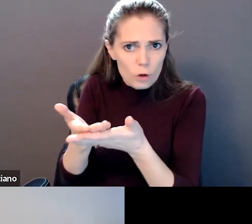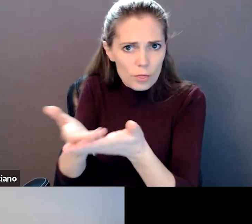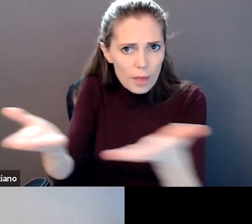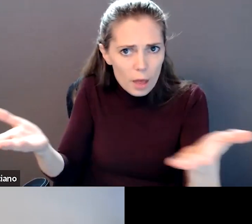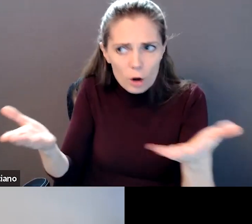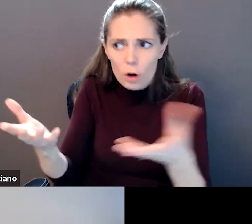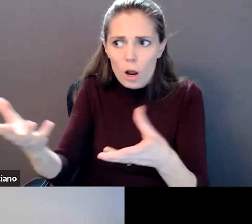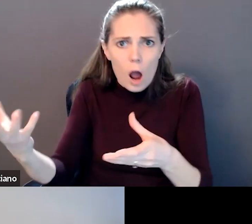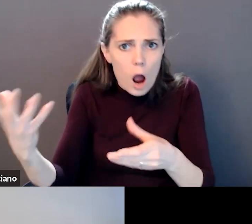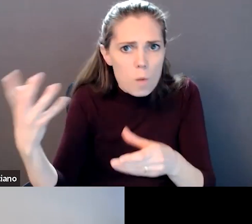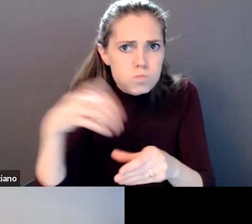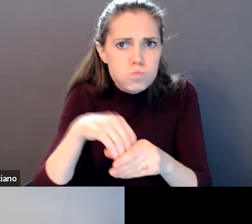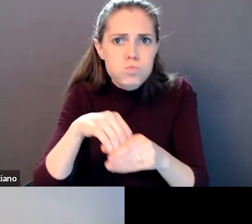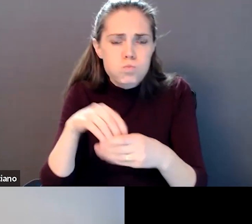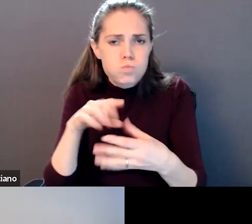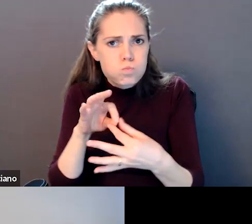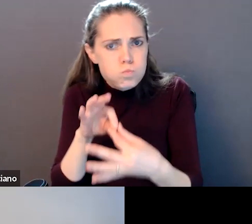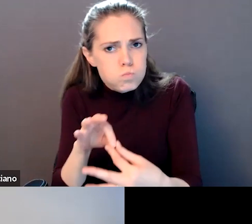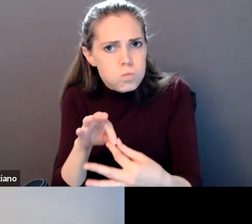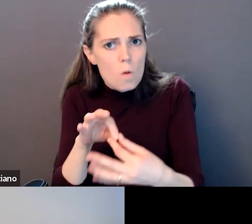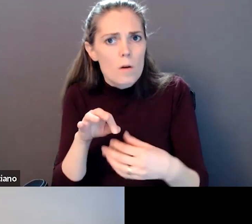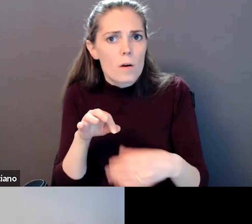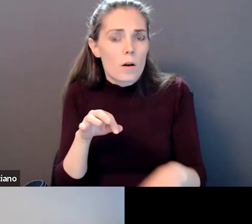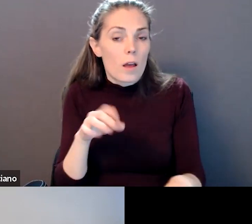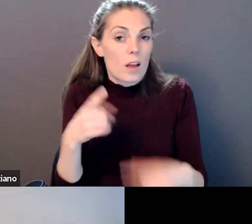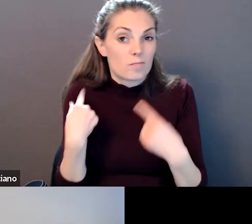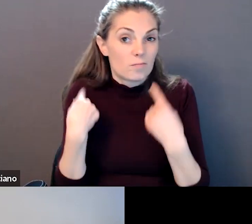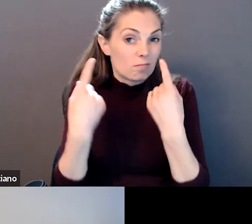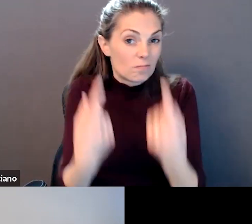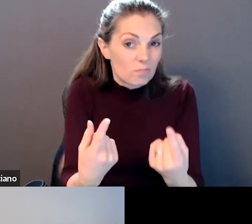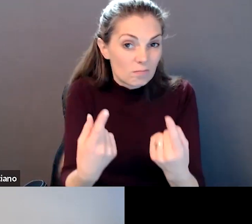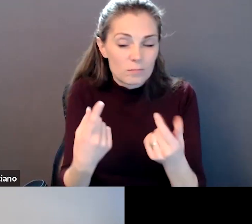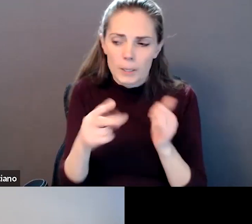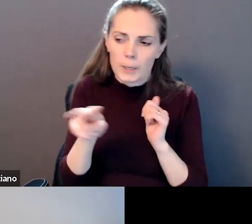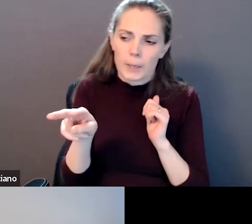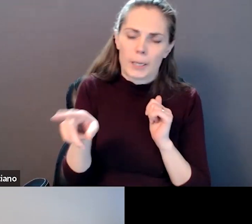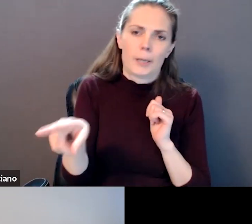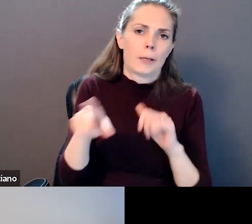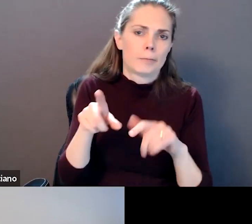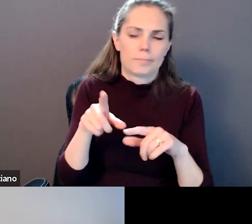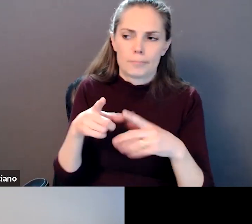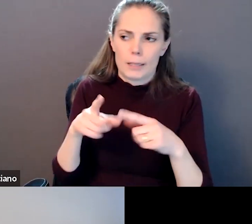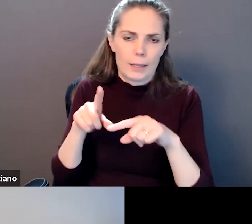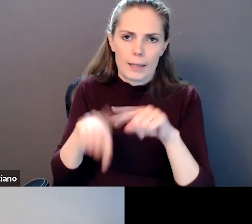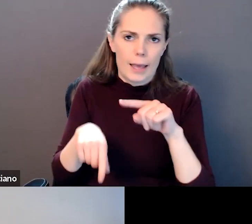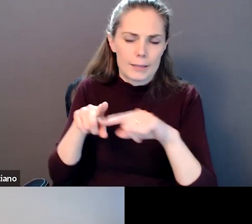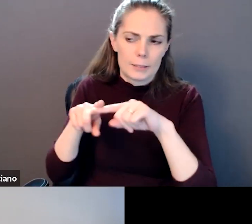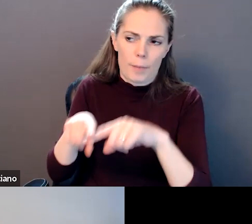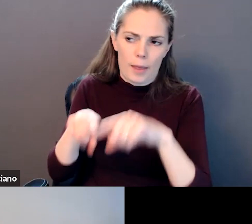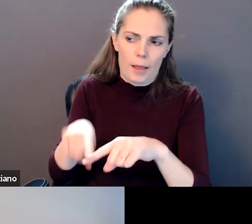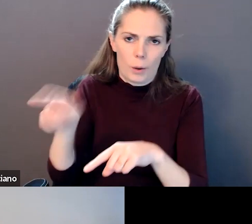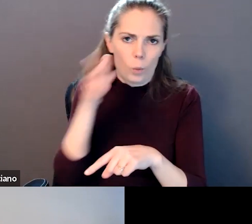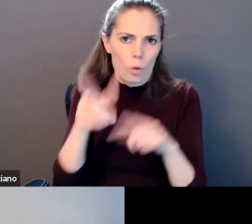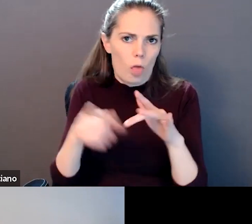and therefore, have been rendered unreliable and effectively meaningless